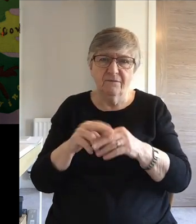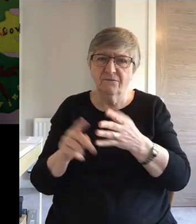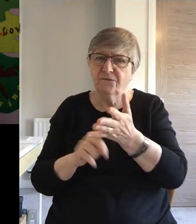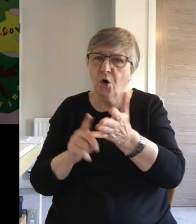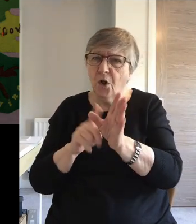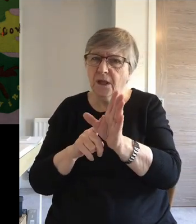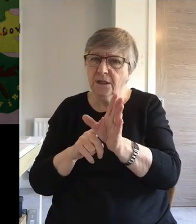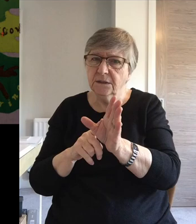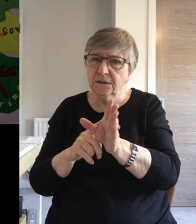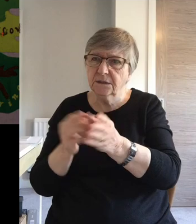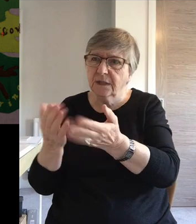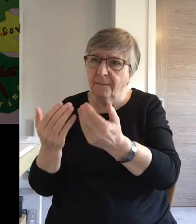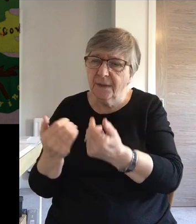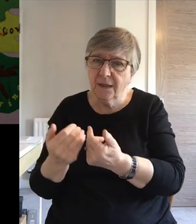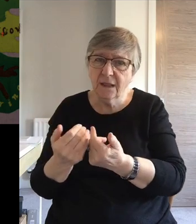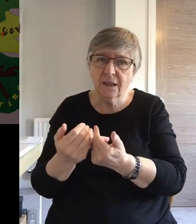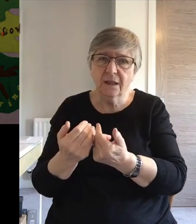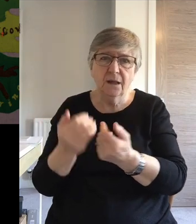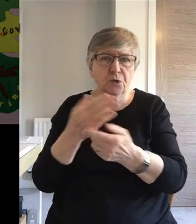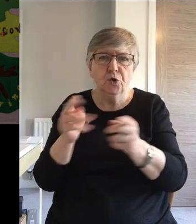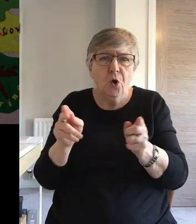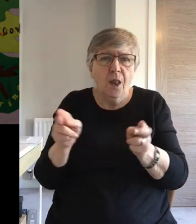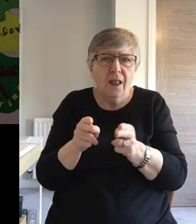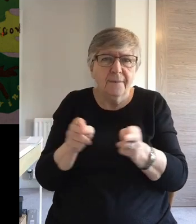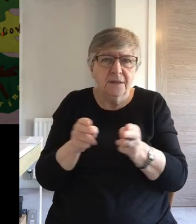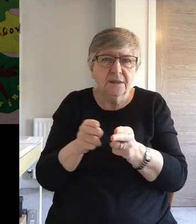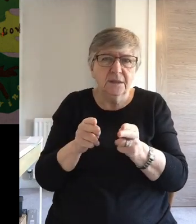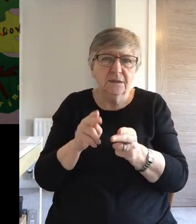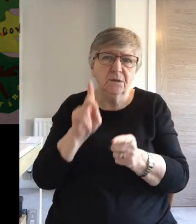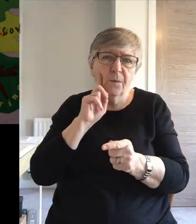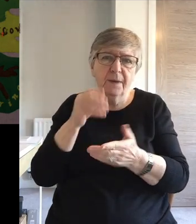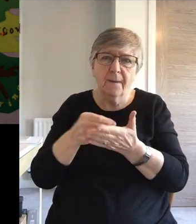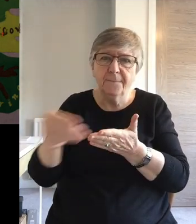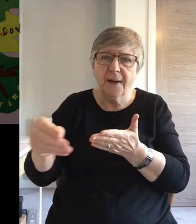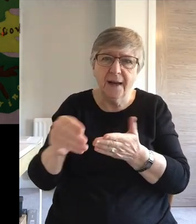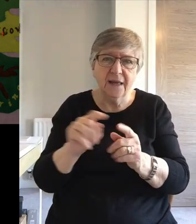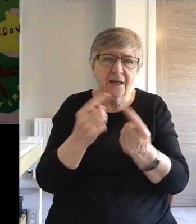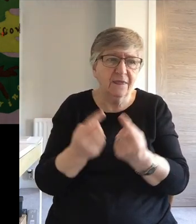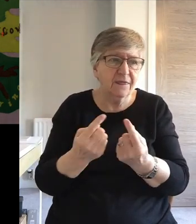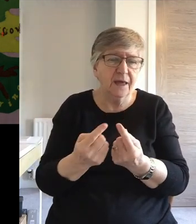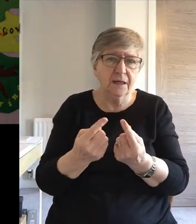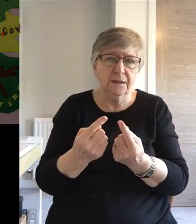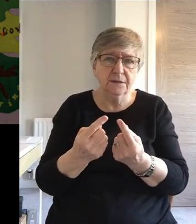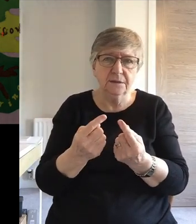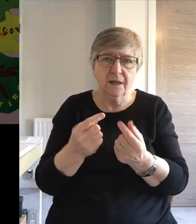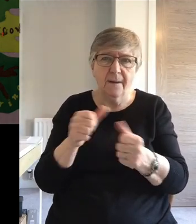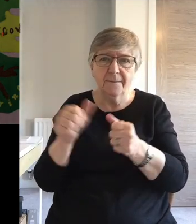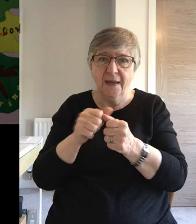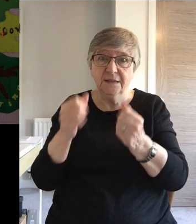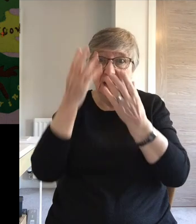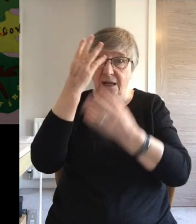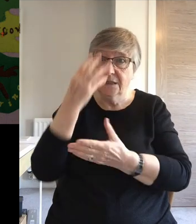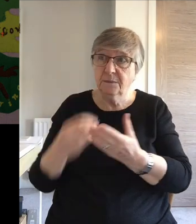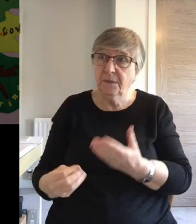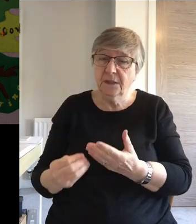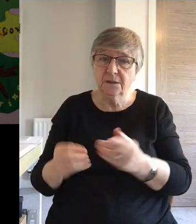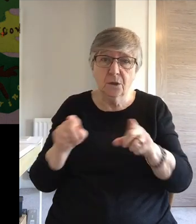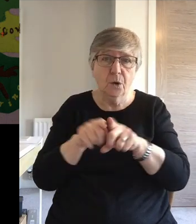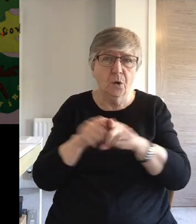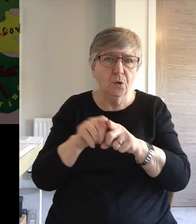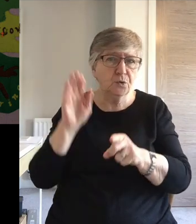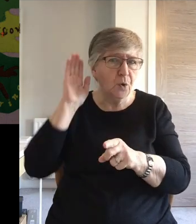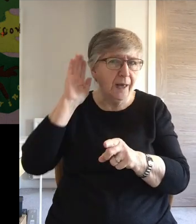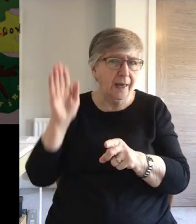And Foley's appeal is not limited today to getting things, to buying stuff or going for bigger experiences. It's